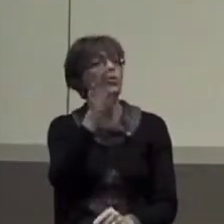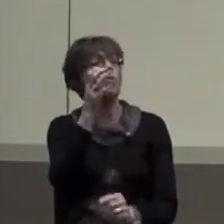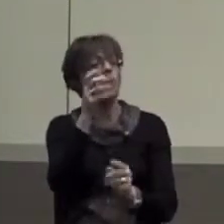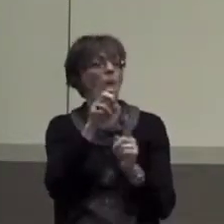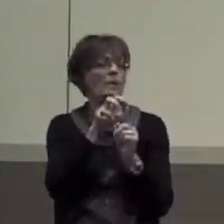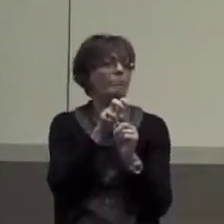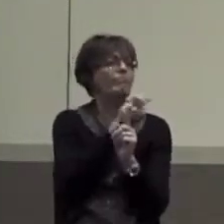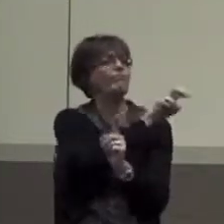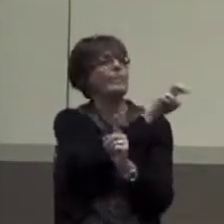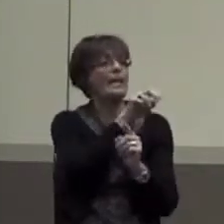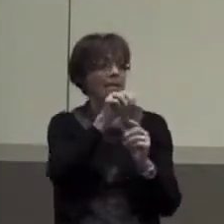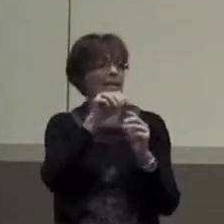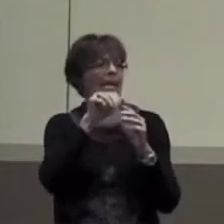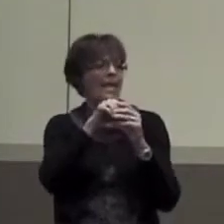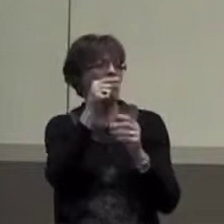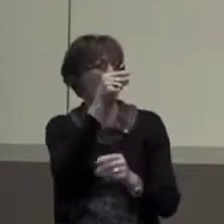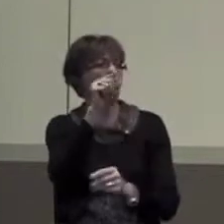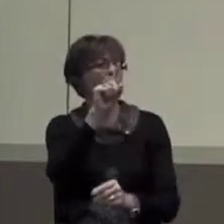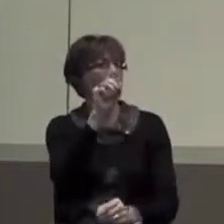zone.